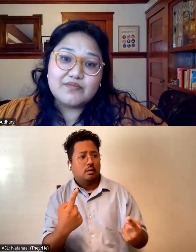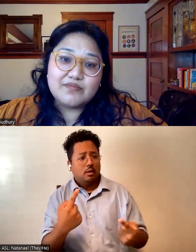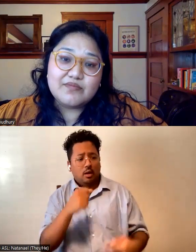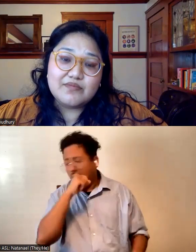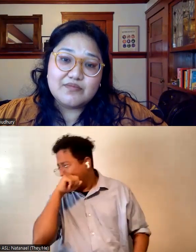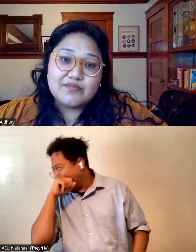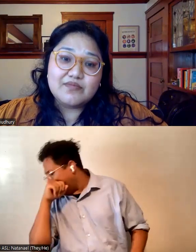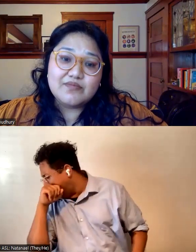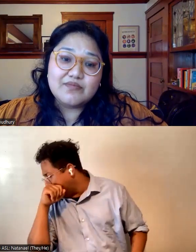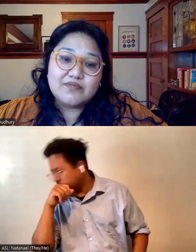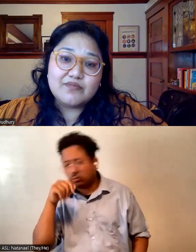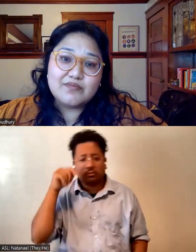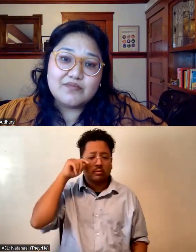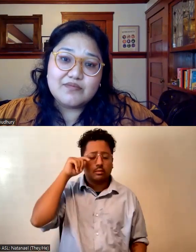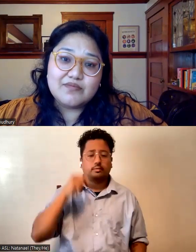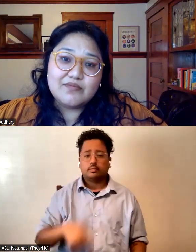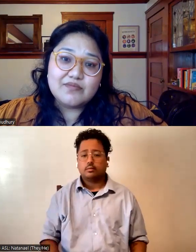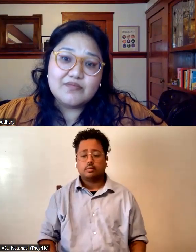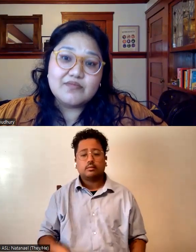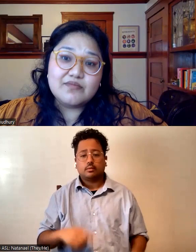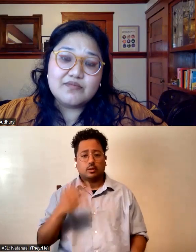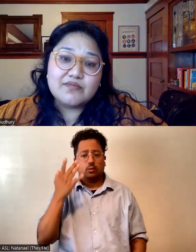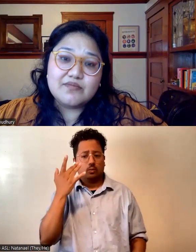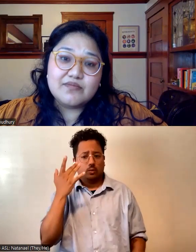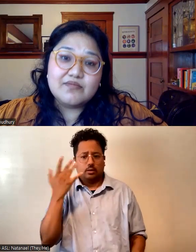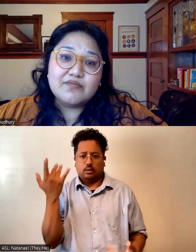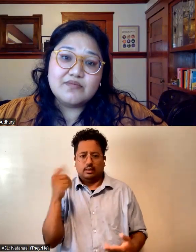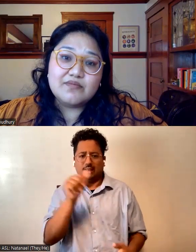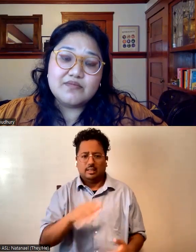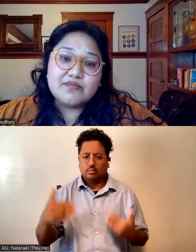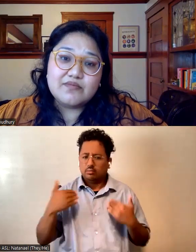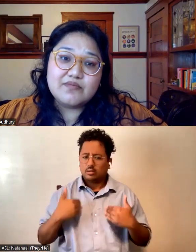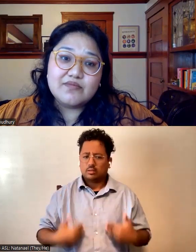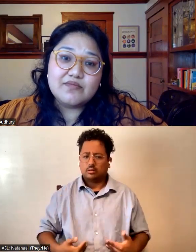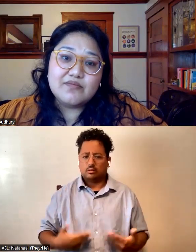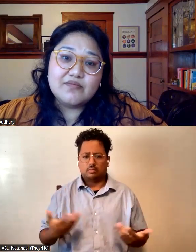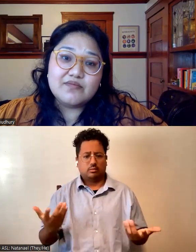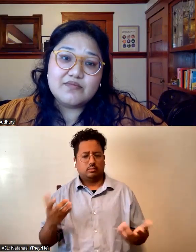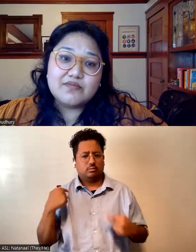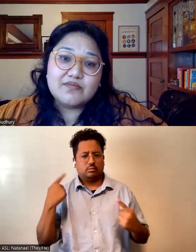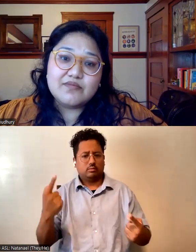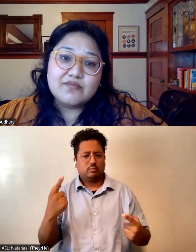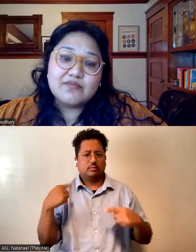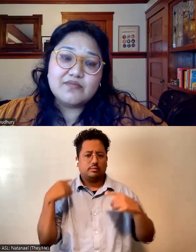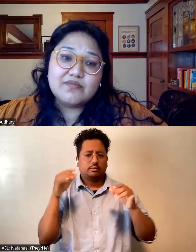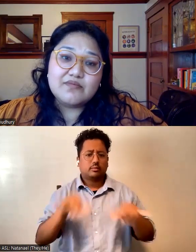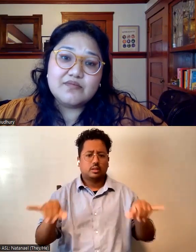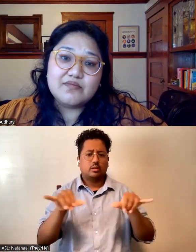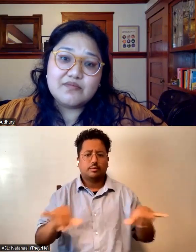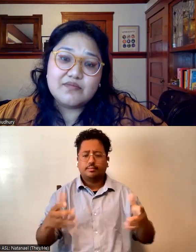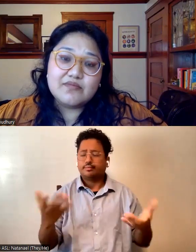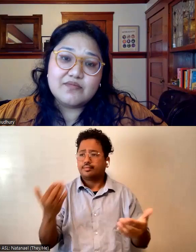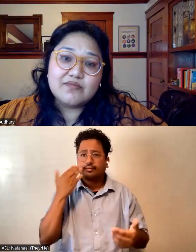it that Asian studies doesn't study the body? Like, is it a departure from like the ability to, because when